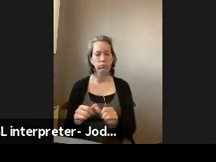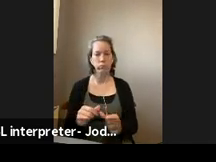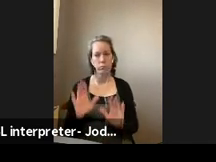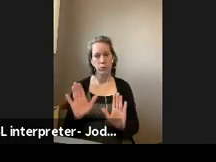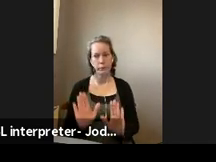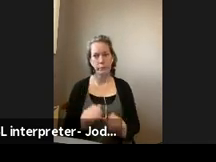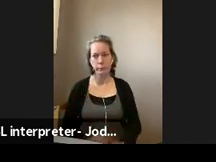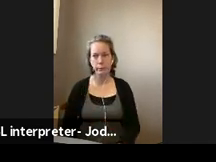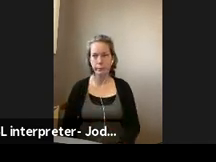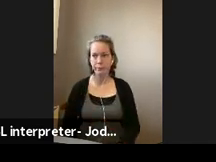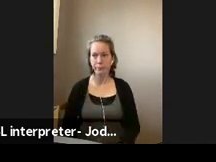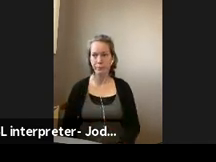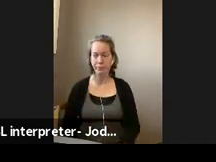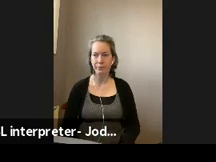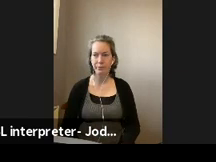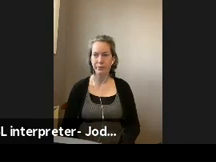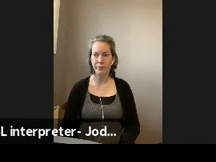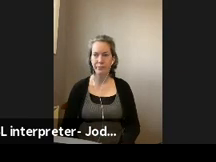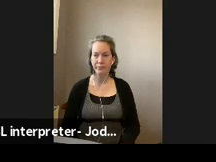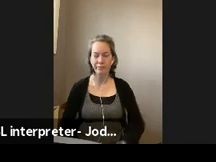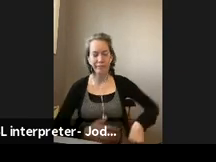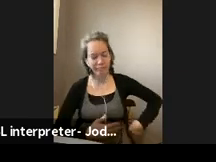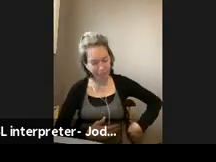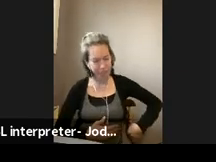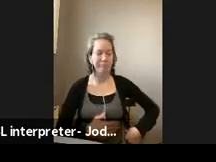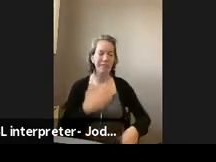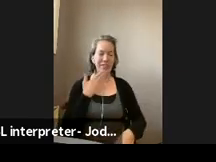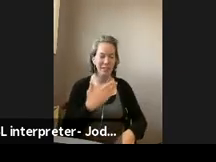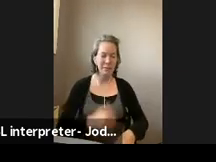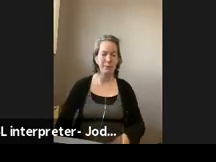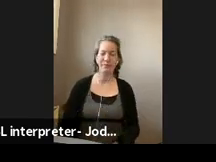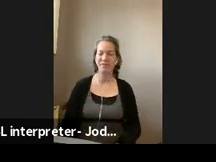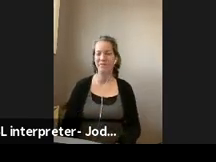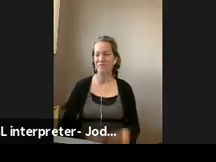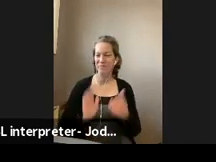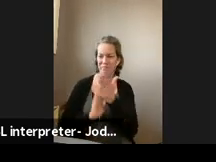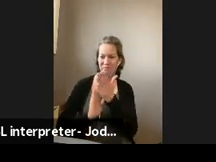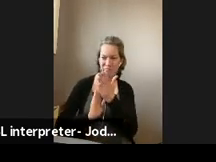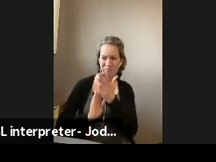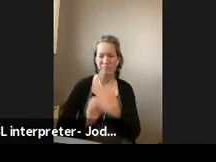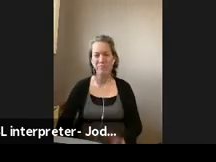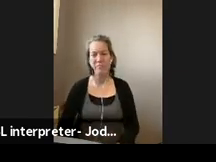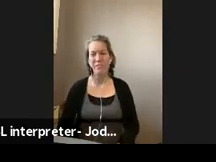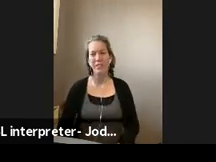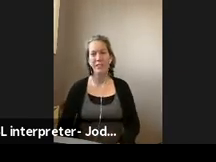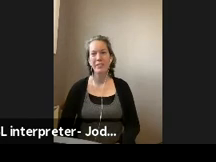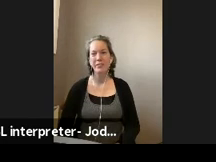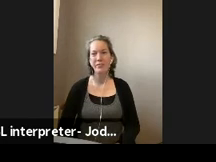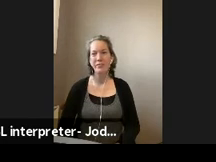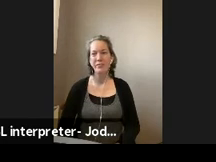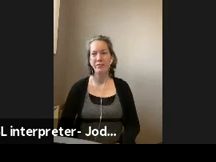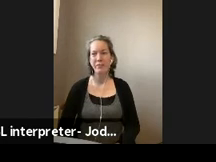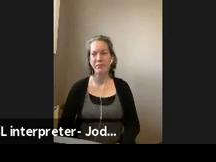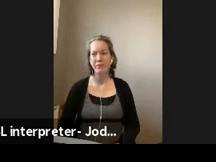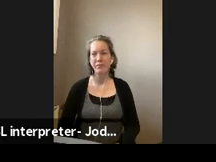Thanks. I'll take a bow. Yeah, good job, Lyndall. Yeah. All right, so now we're gonna be